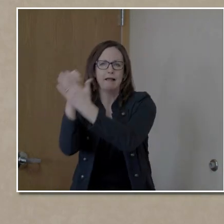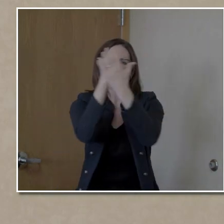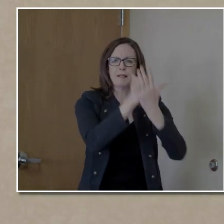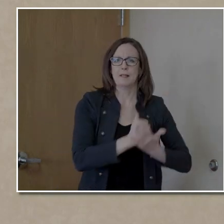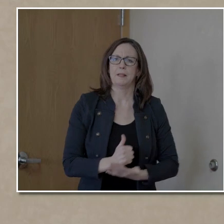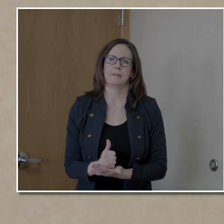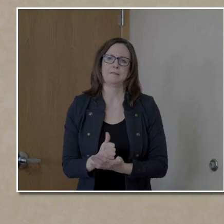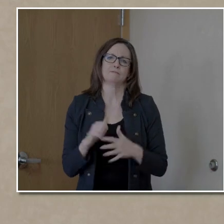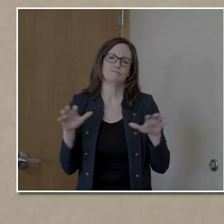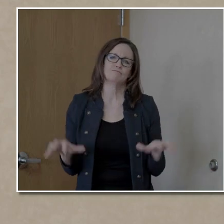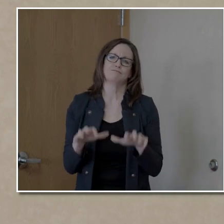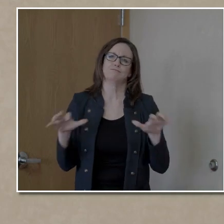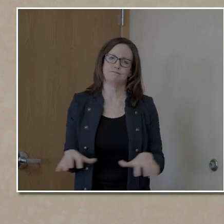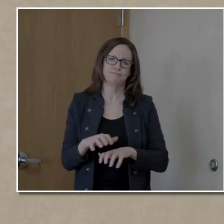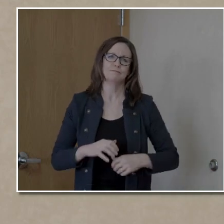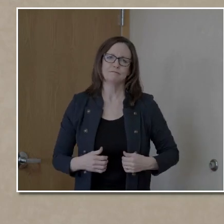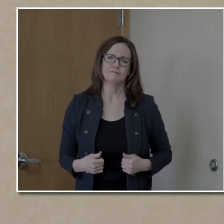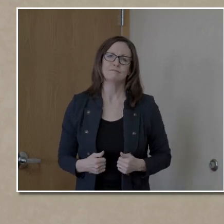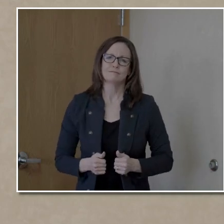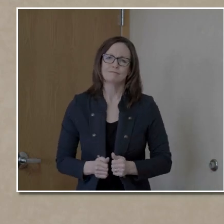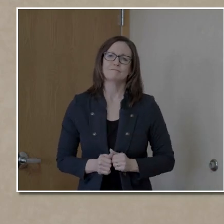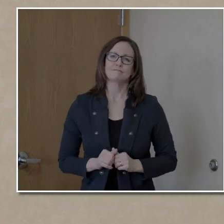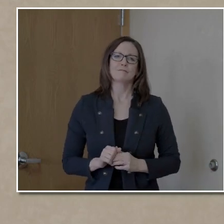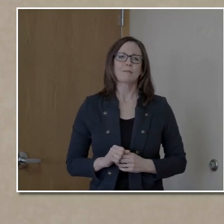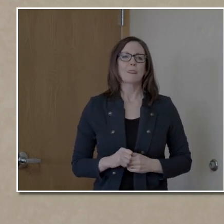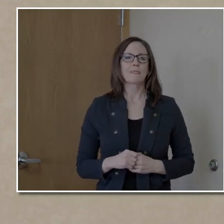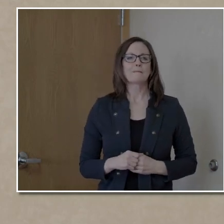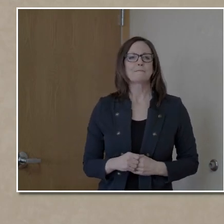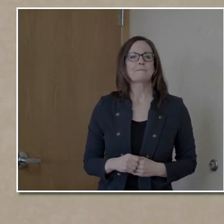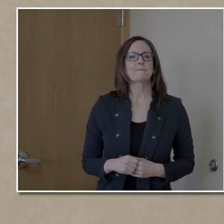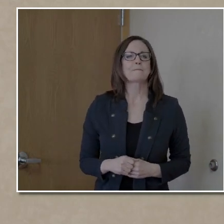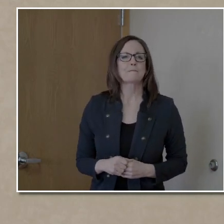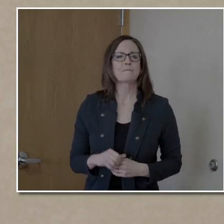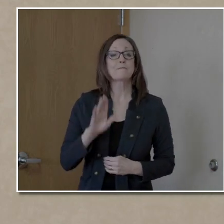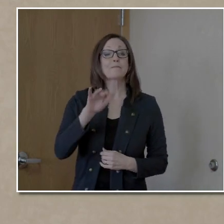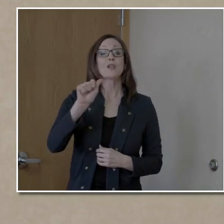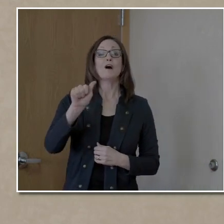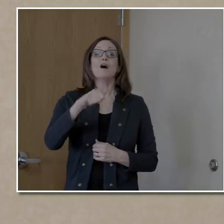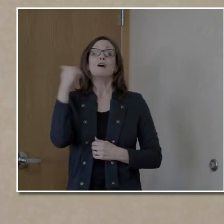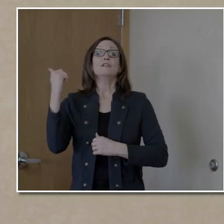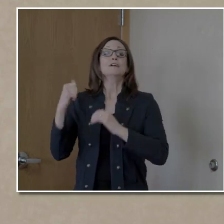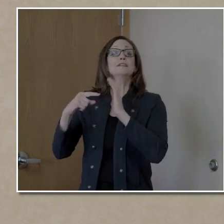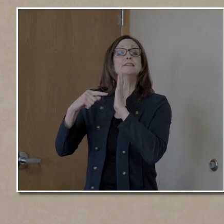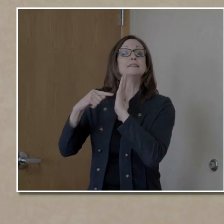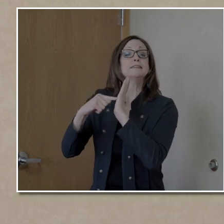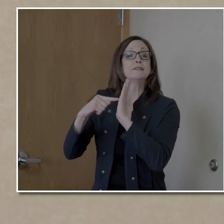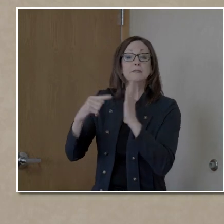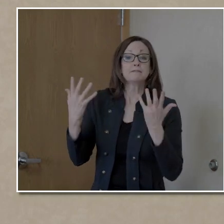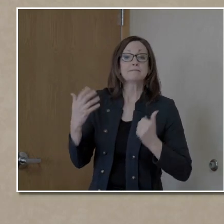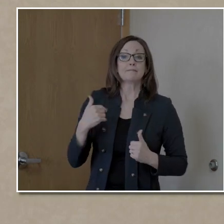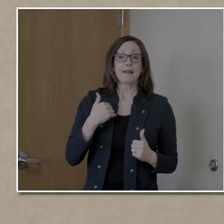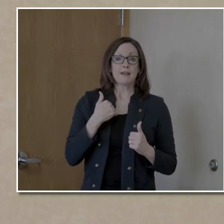living facility in Grafton to augment the staff there for 3 days after